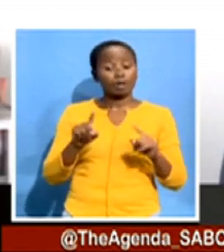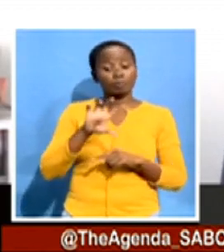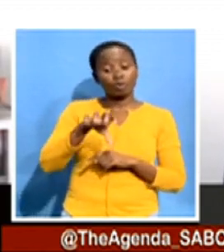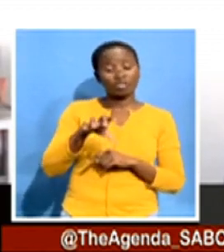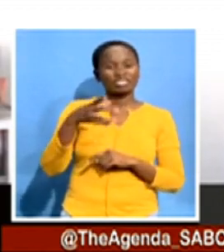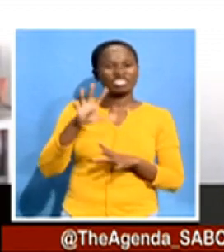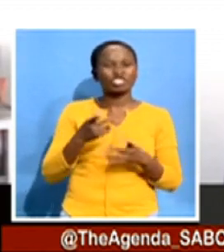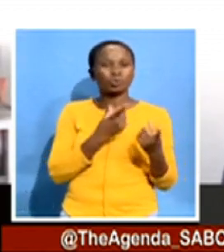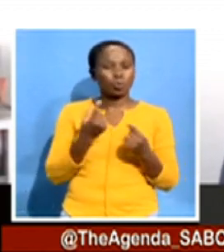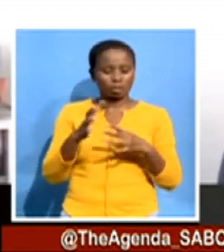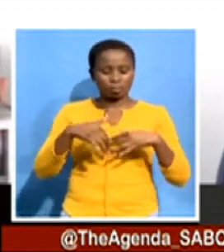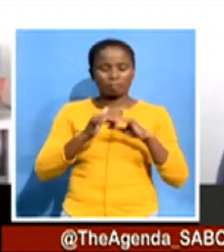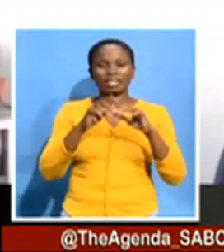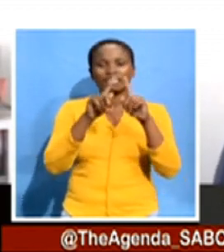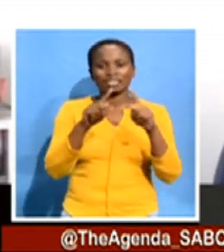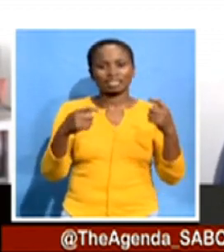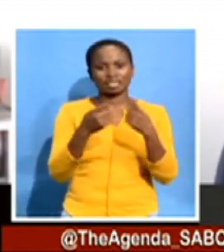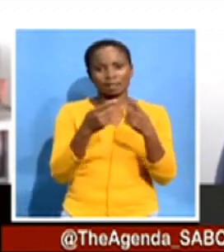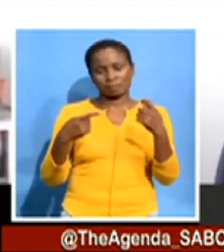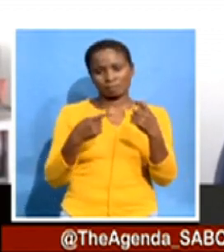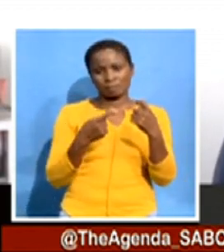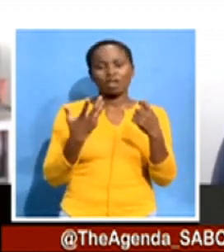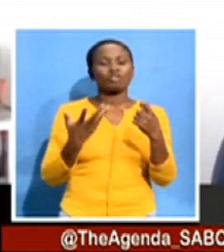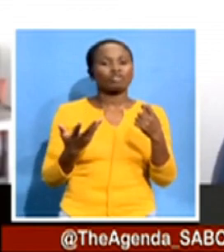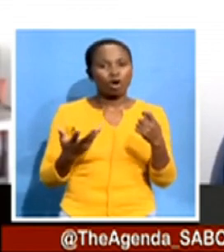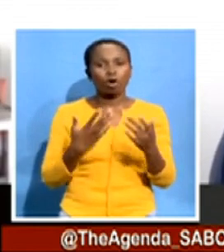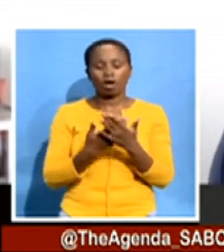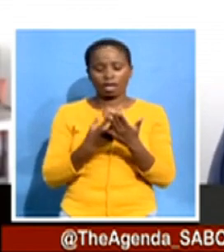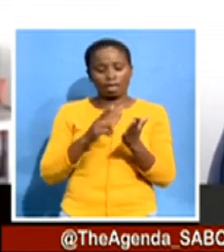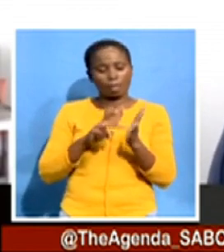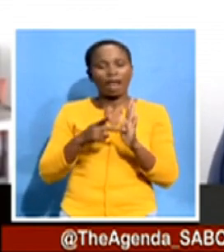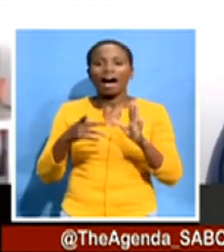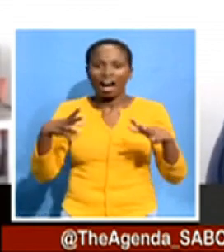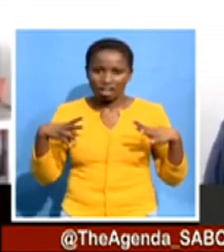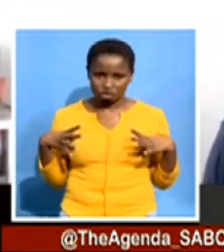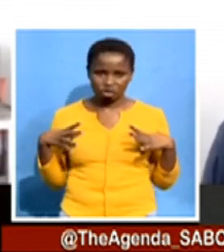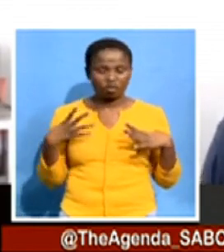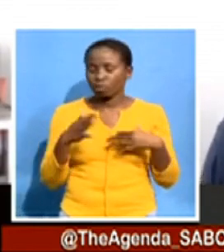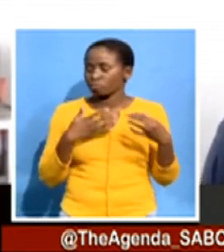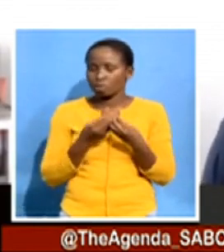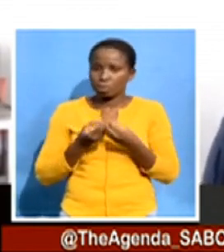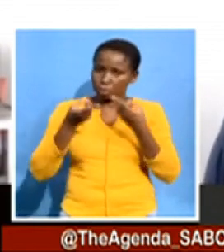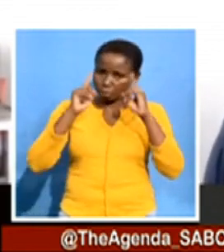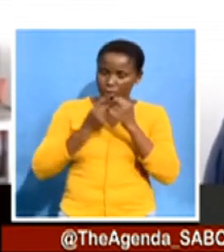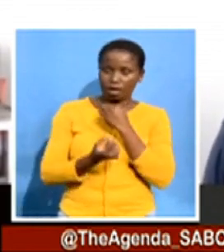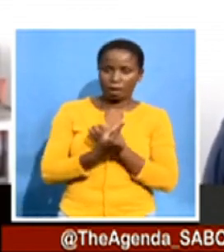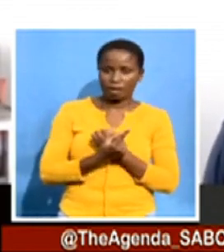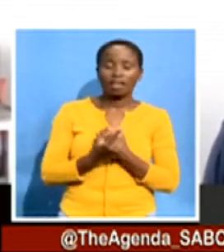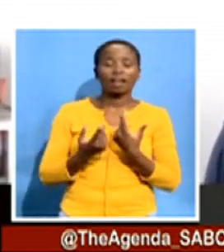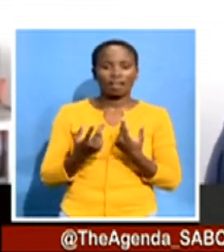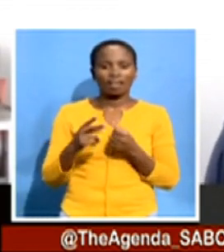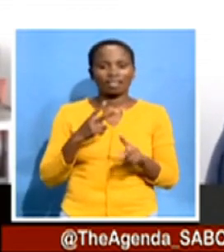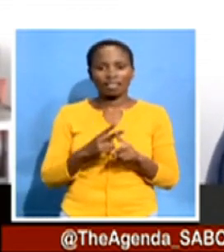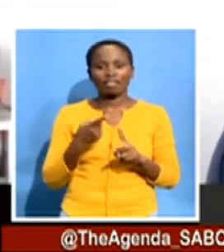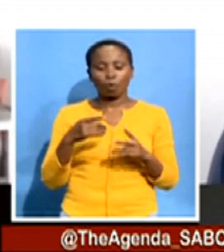for the response to cases, but at the same time planning for a health platform response if the cases